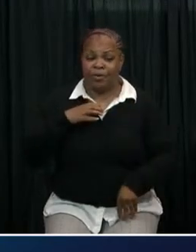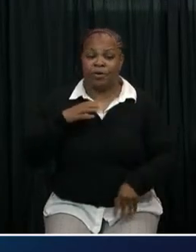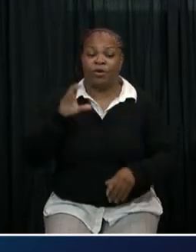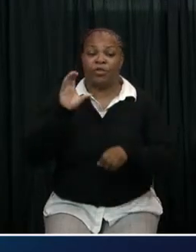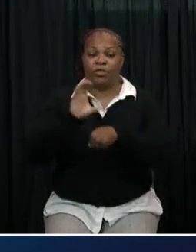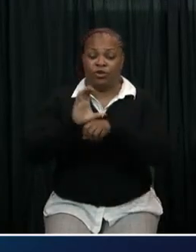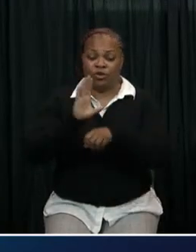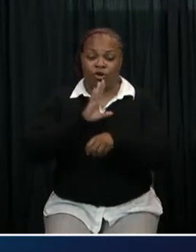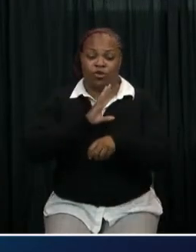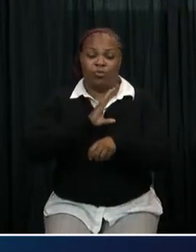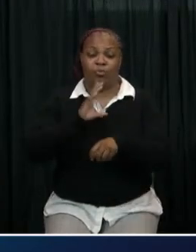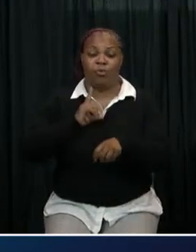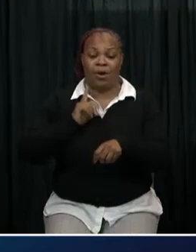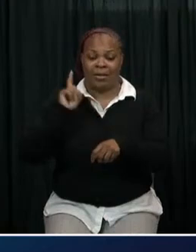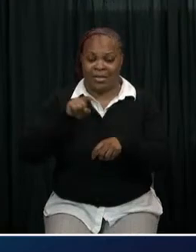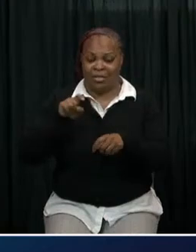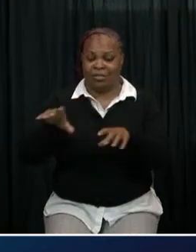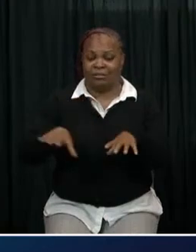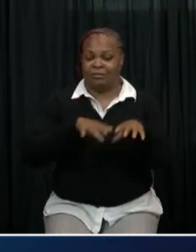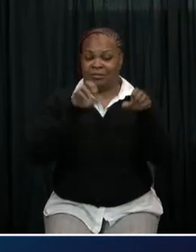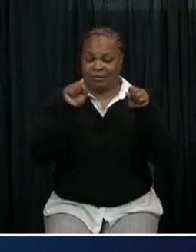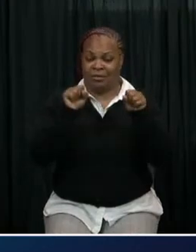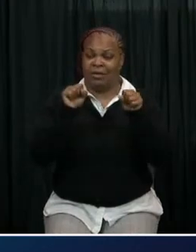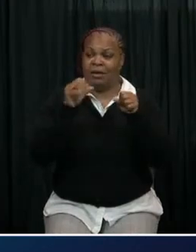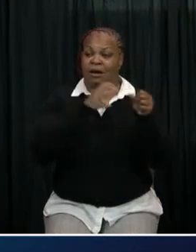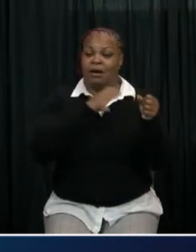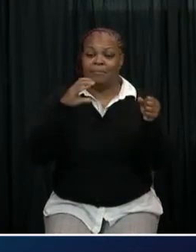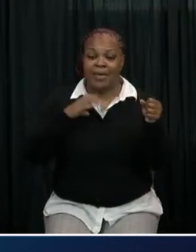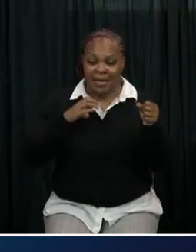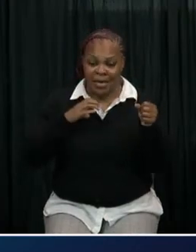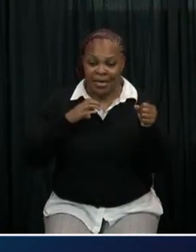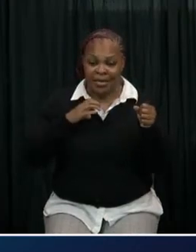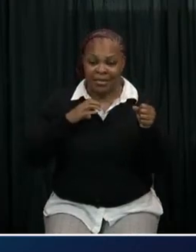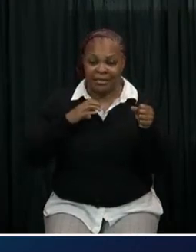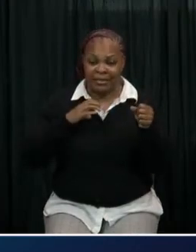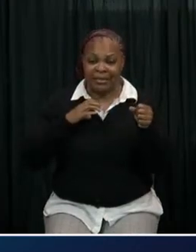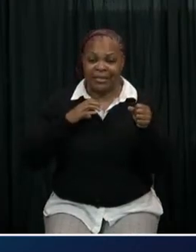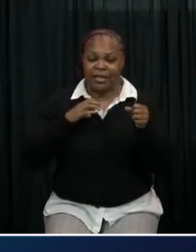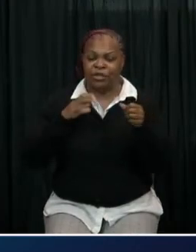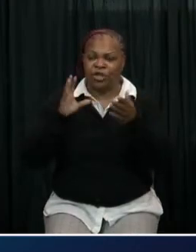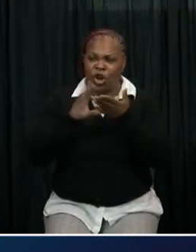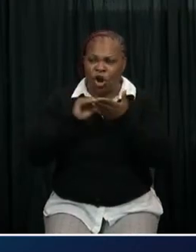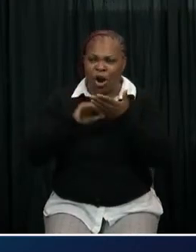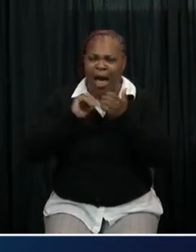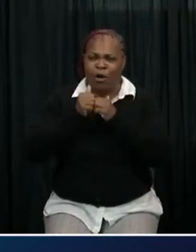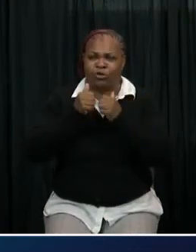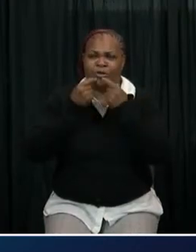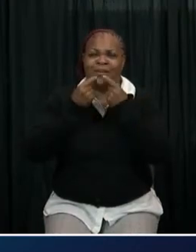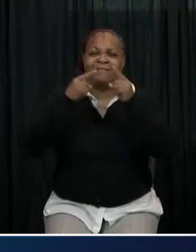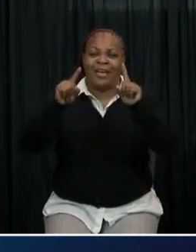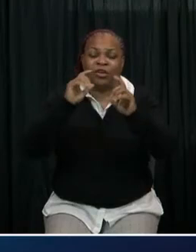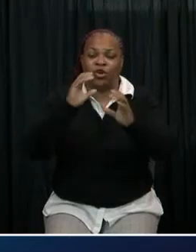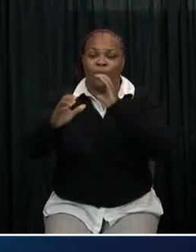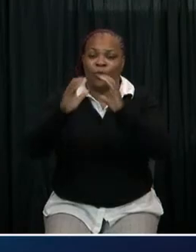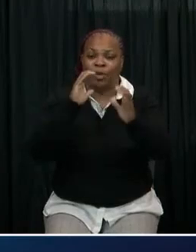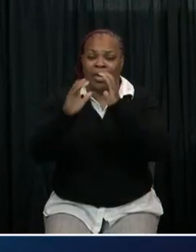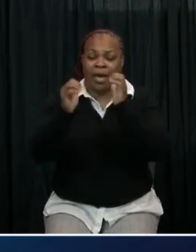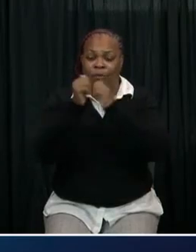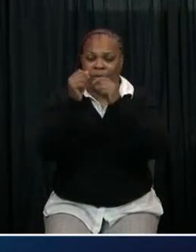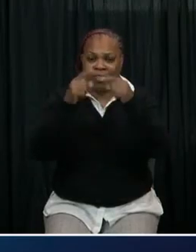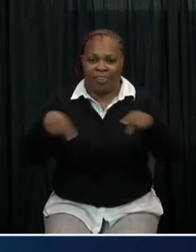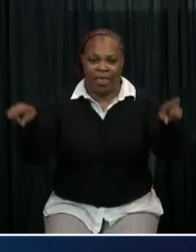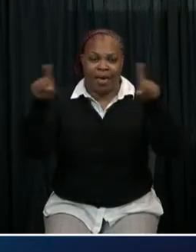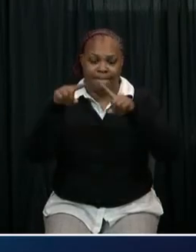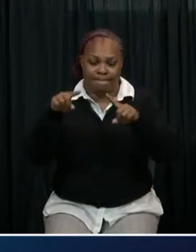Possibility Ministries to encourage members with special needs and to learn how to effectively communicate with them.